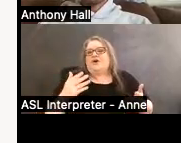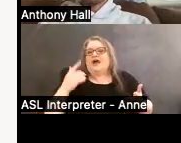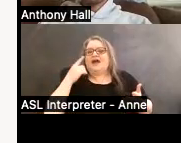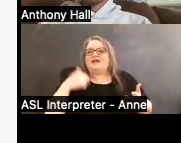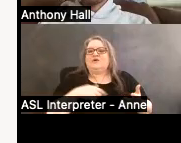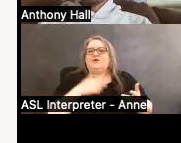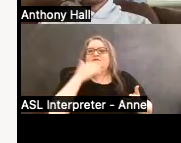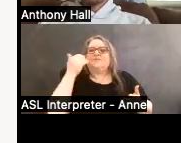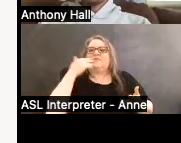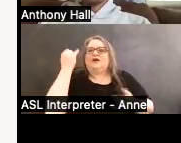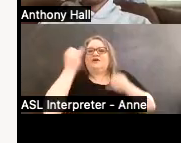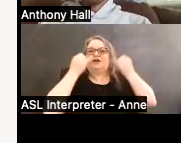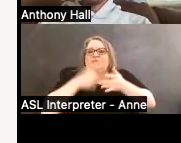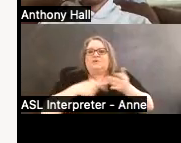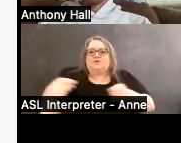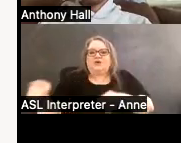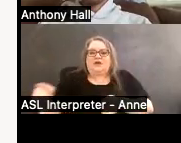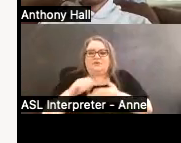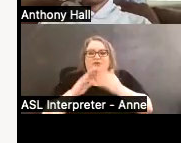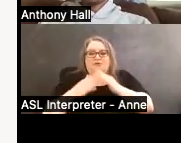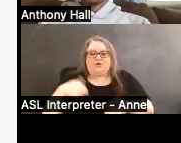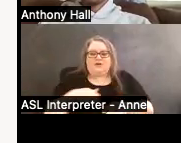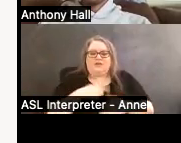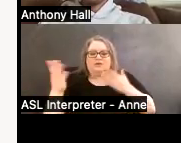idea of what's going on with the community that we serve.